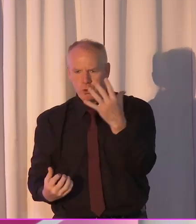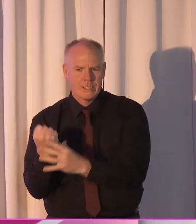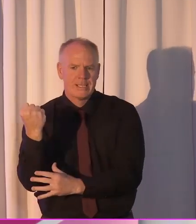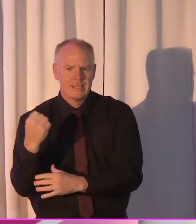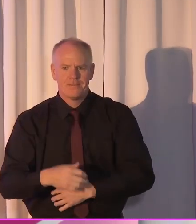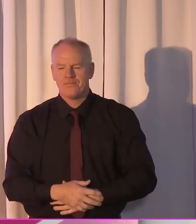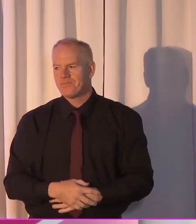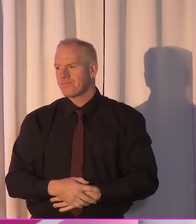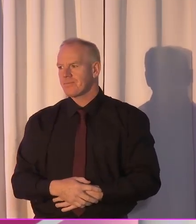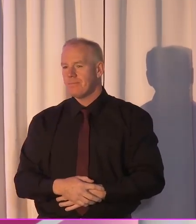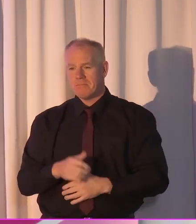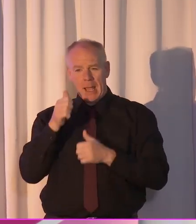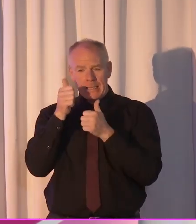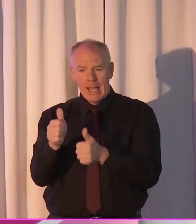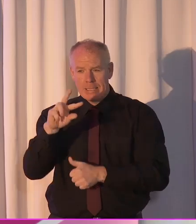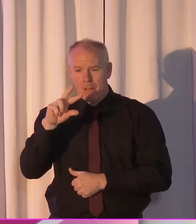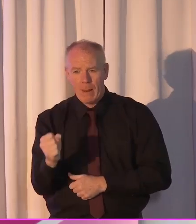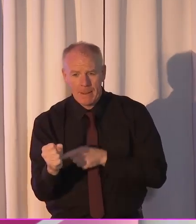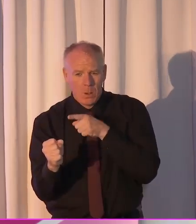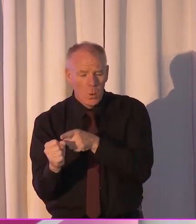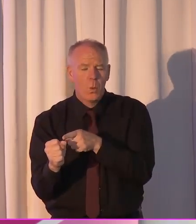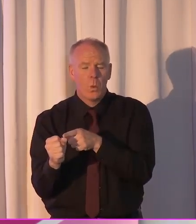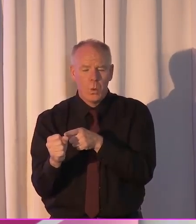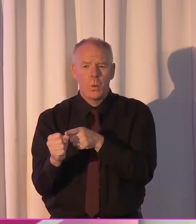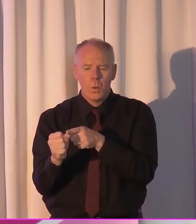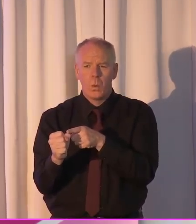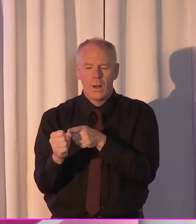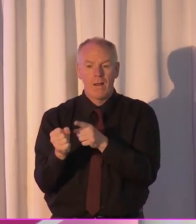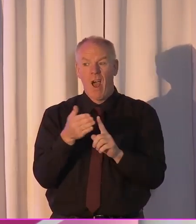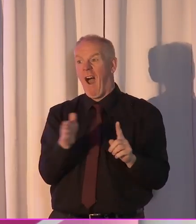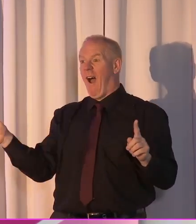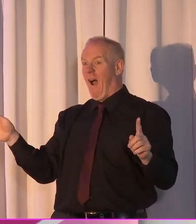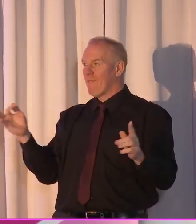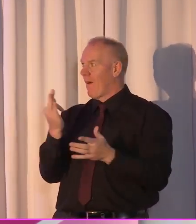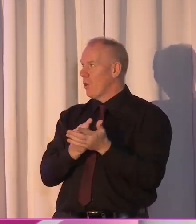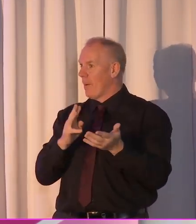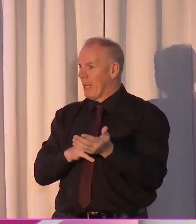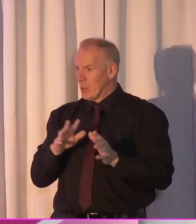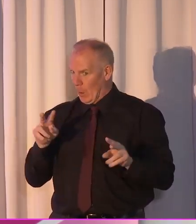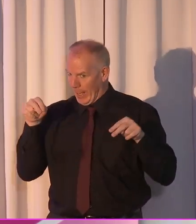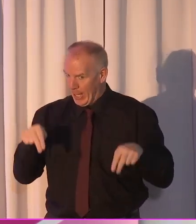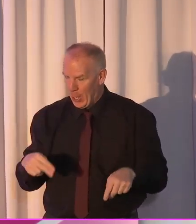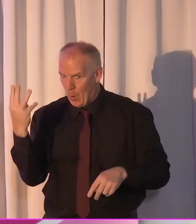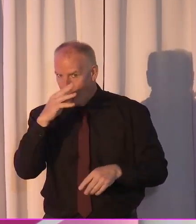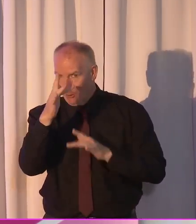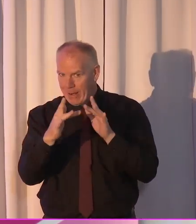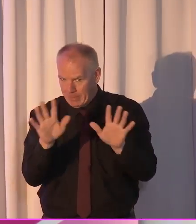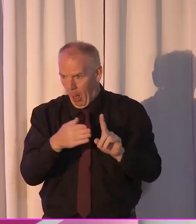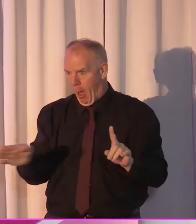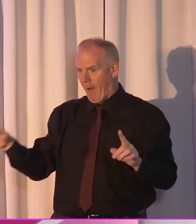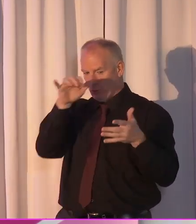successes. And to attend the Paralympics, and I'm going totally off script for those that are watching me